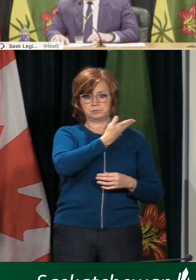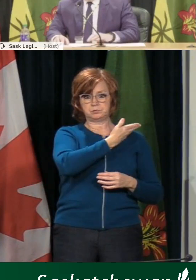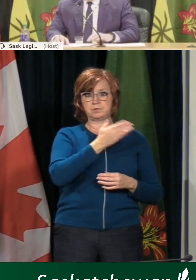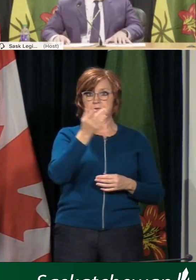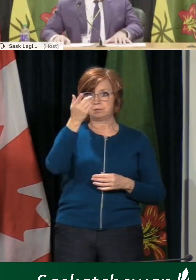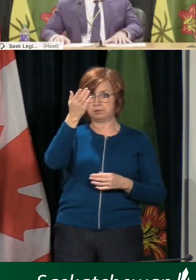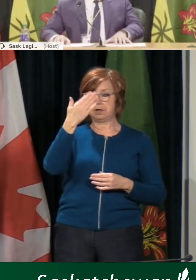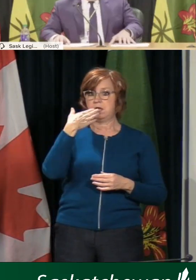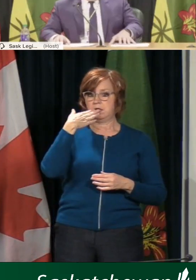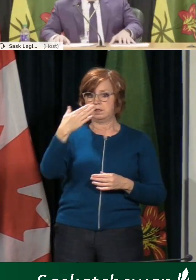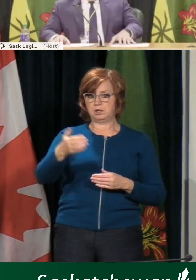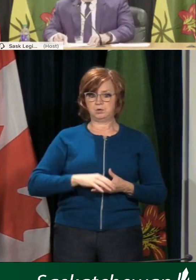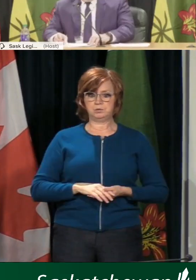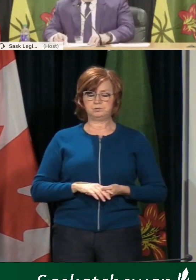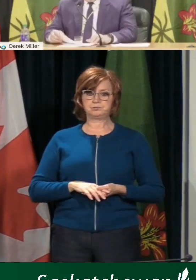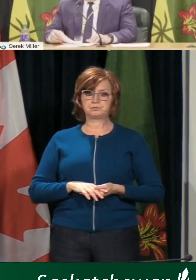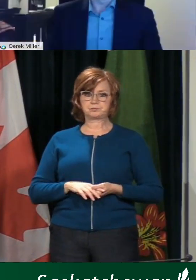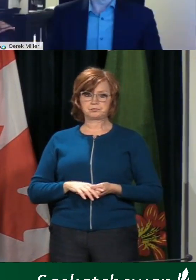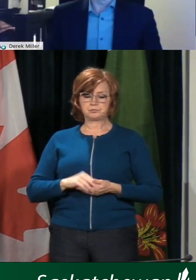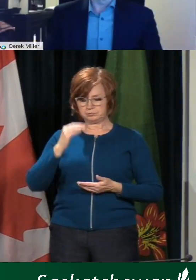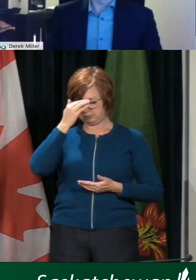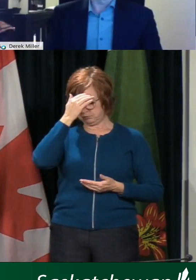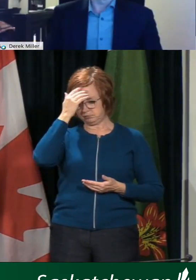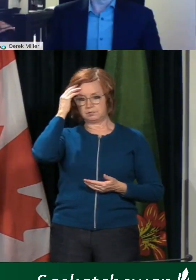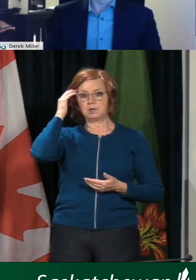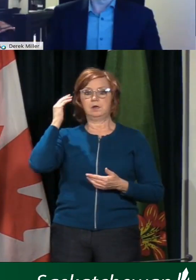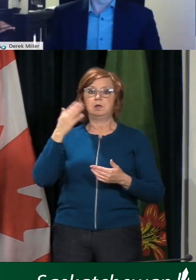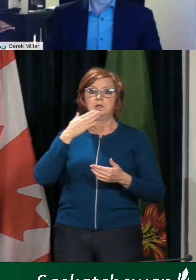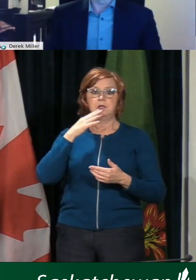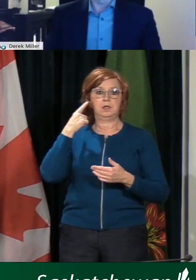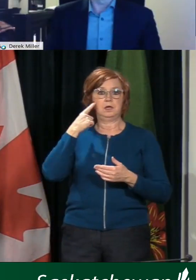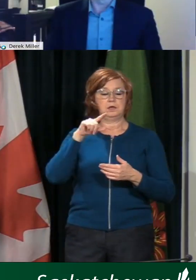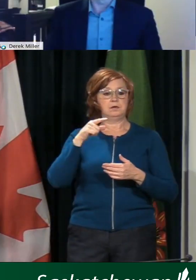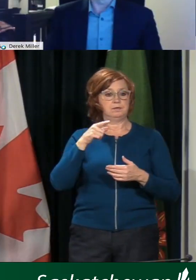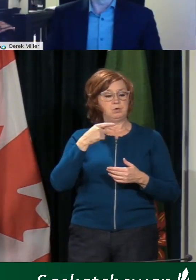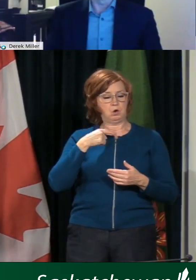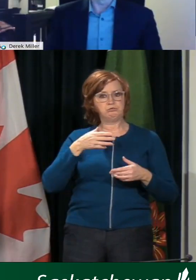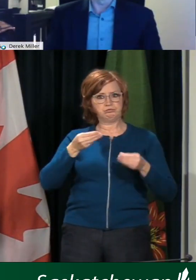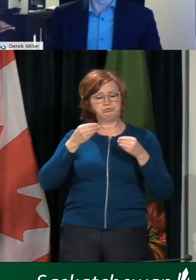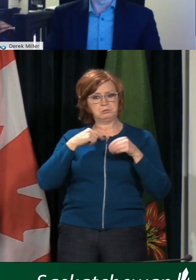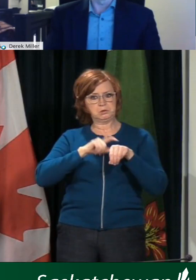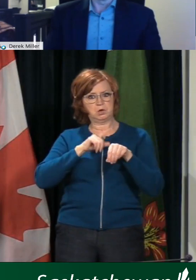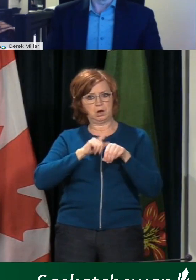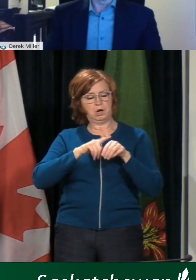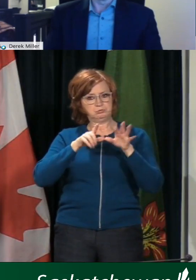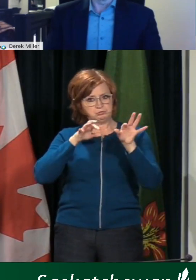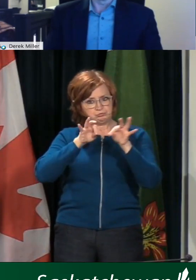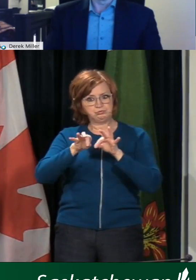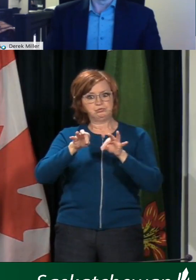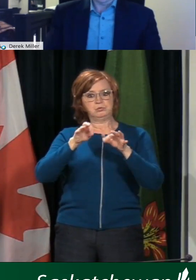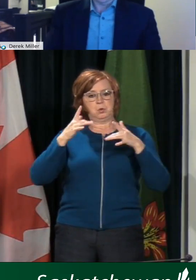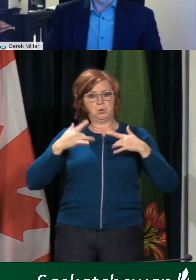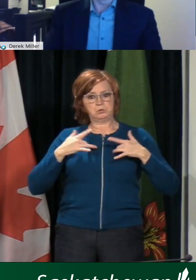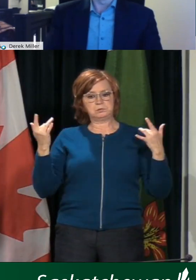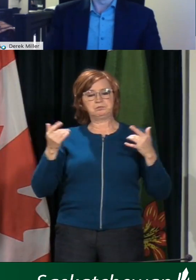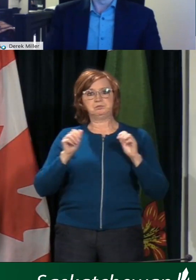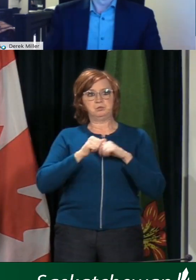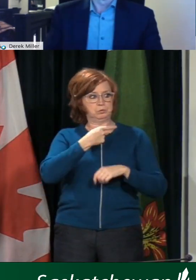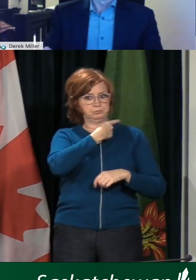Thank you for the opportunity to provide an update today on Saskatchewan COVID-19 modeling and also a health system readiness